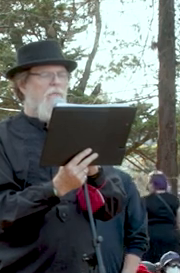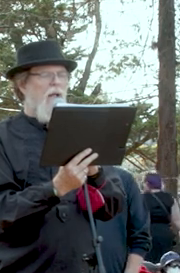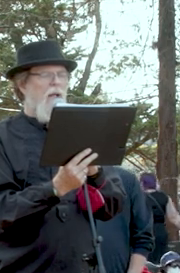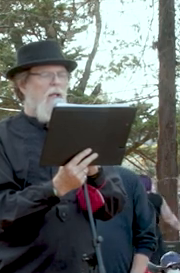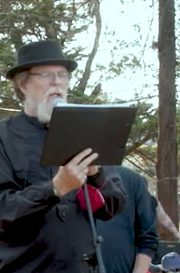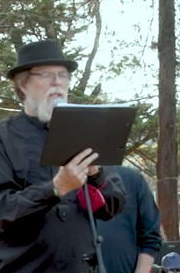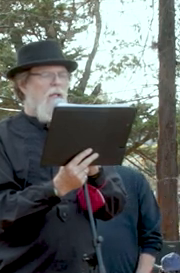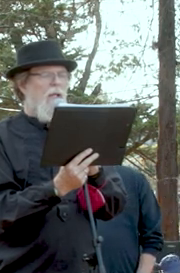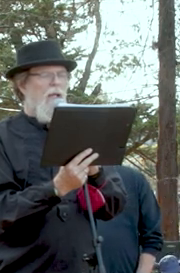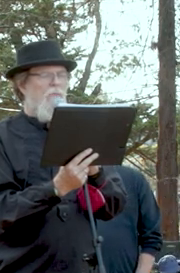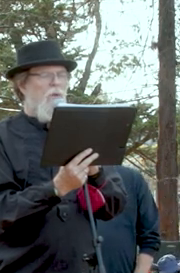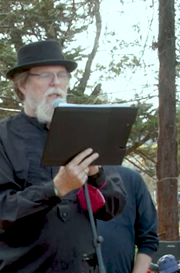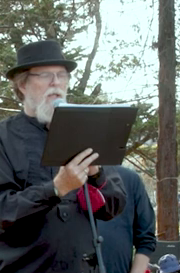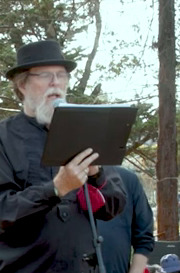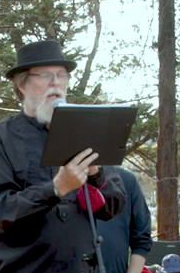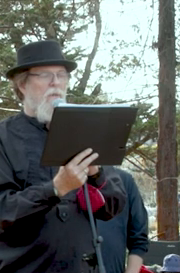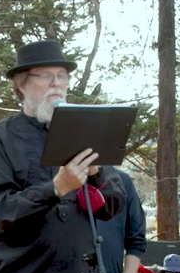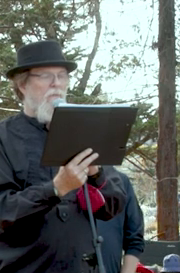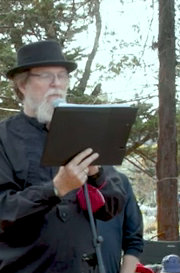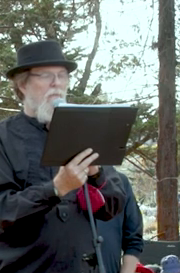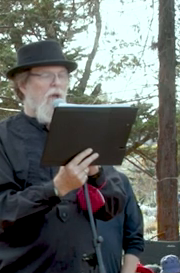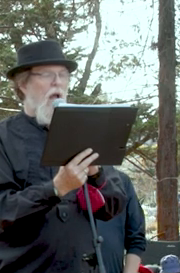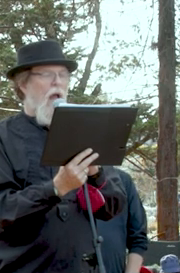Gibbons. Sydney Poitier.